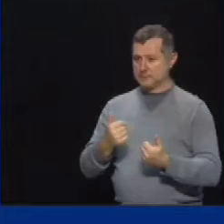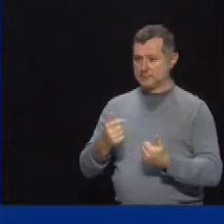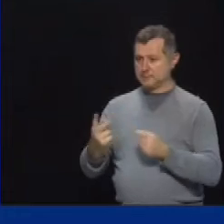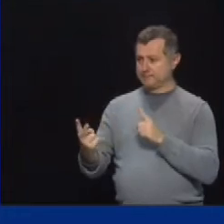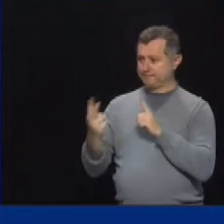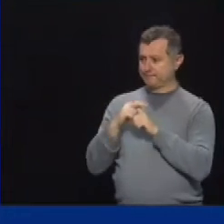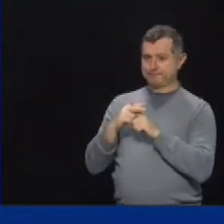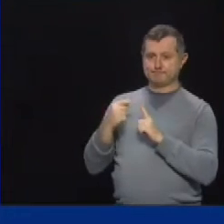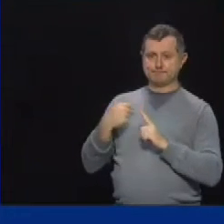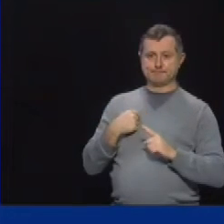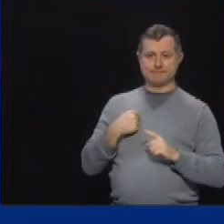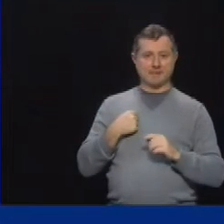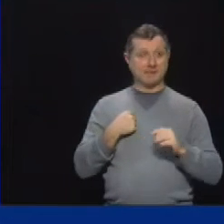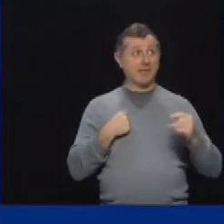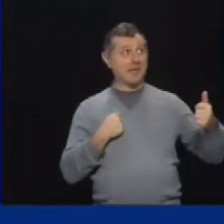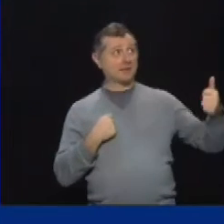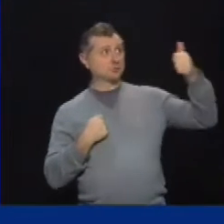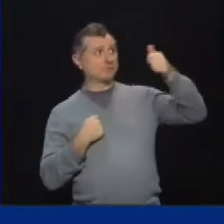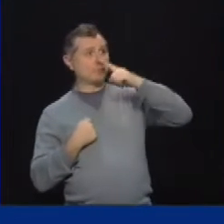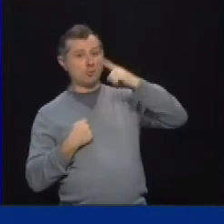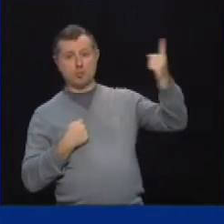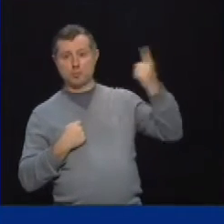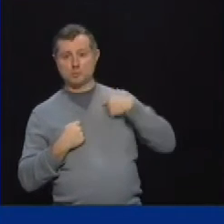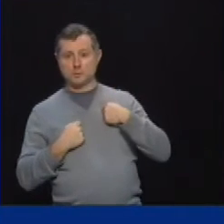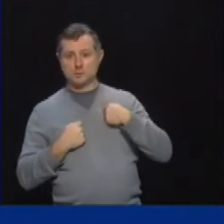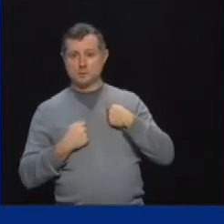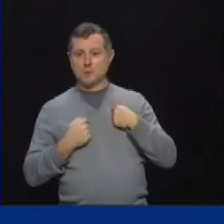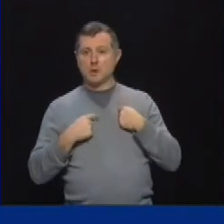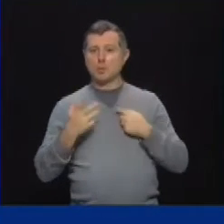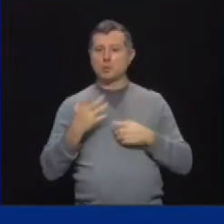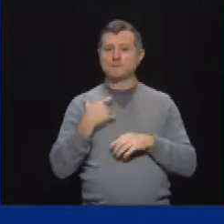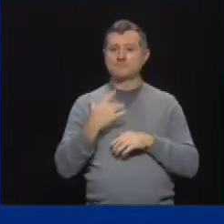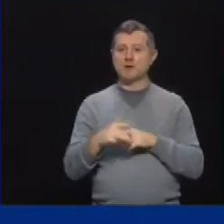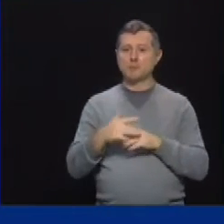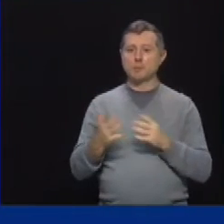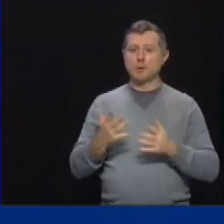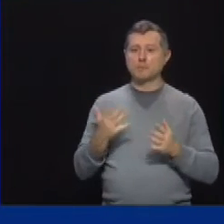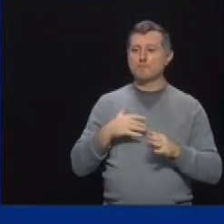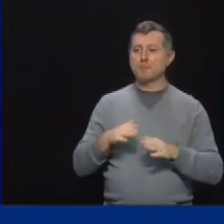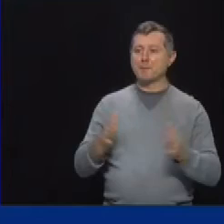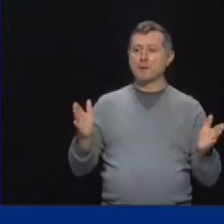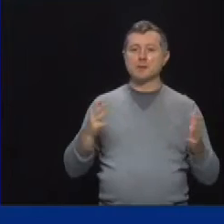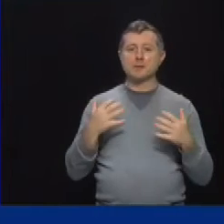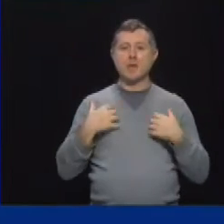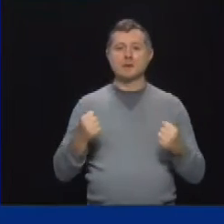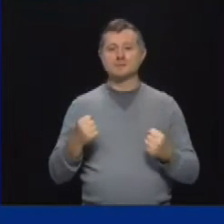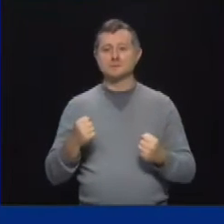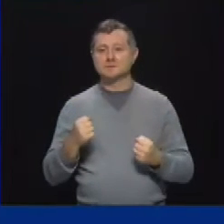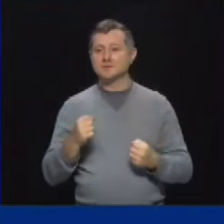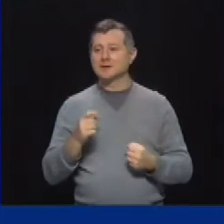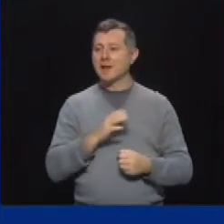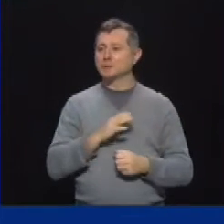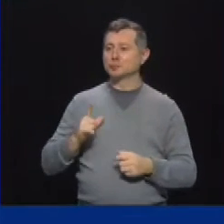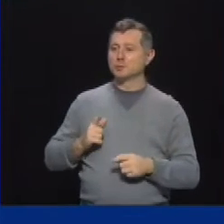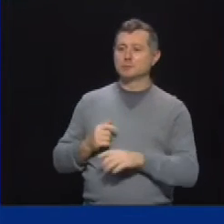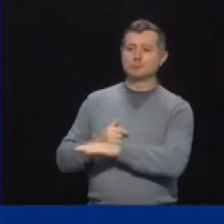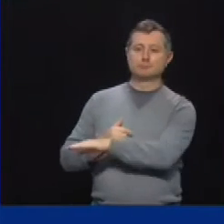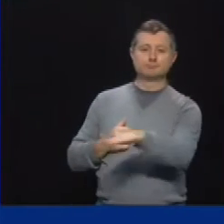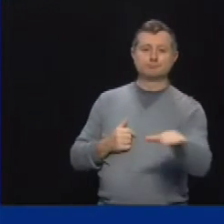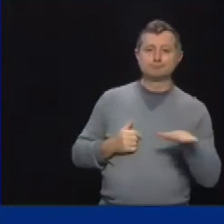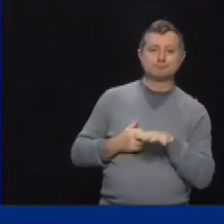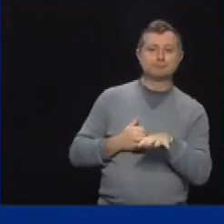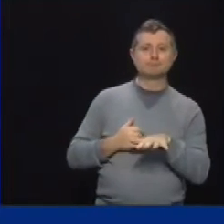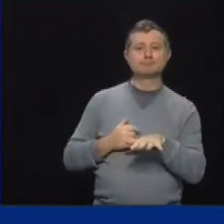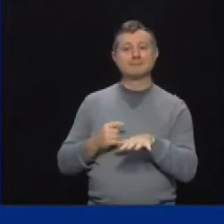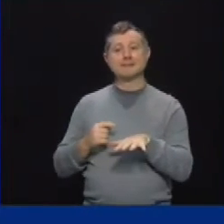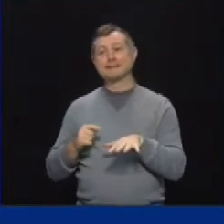Health Council. So what you saw me do this past week was follow the guideline or requirements that we get the sign off from the Public Health Councils, and certainly